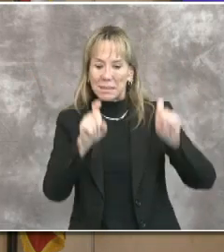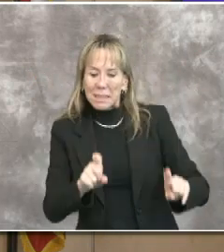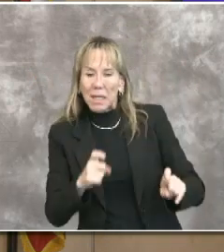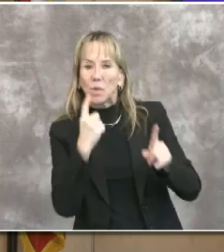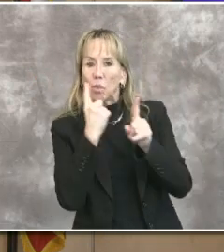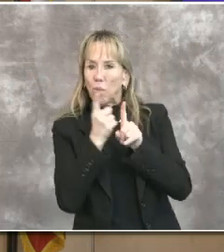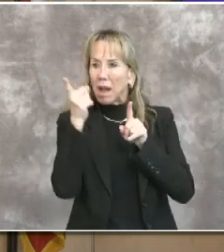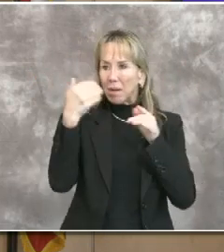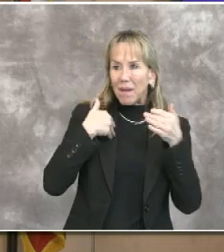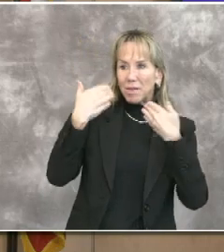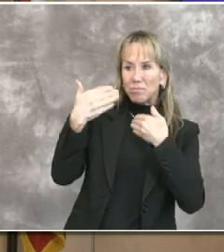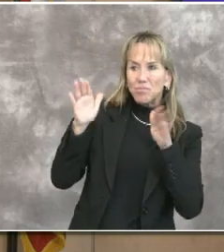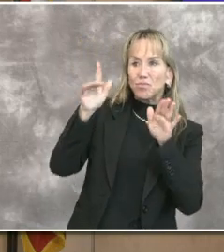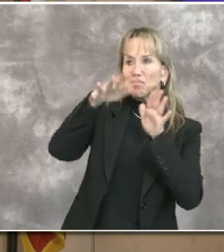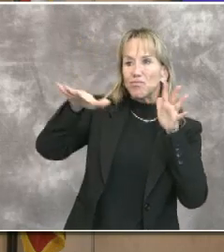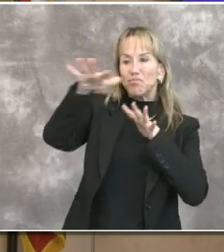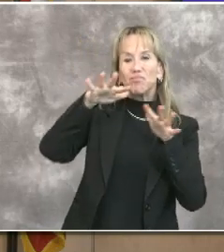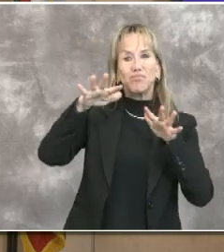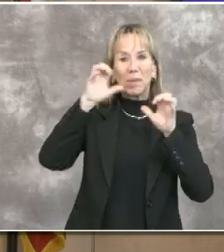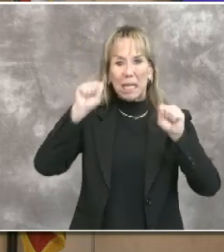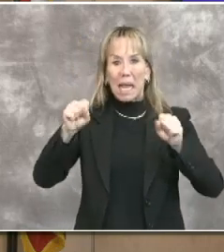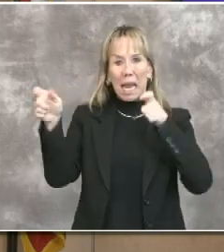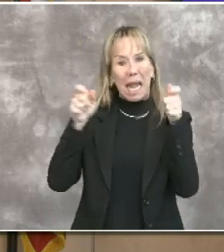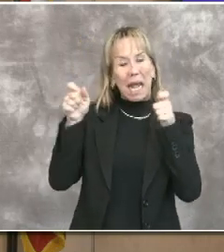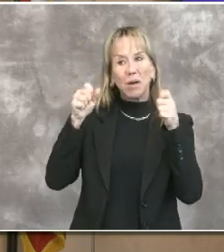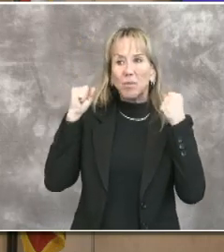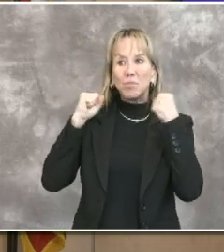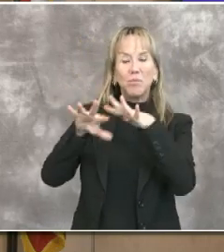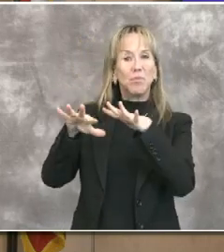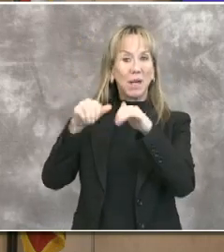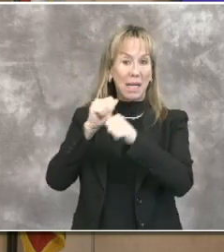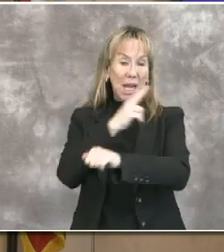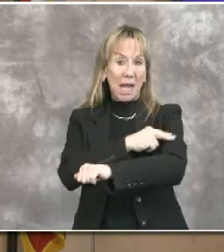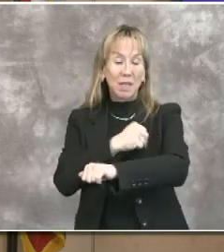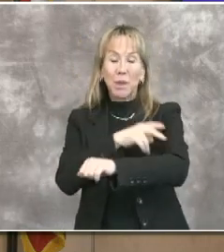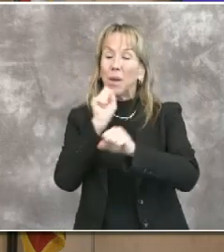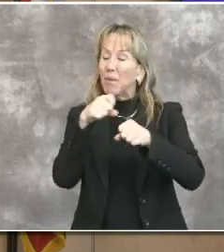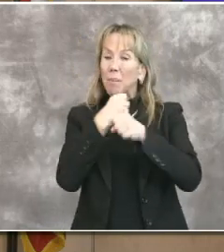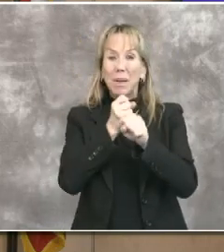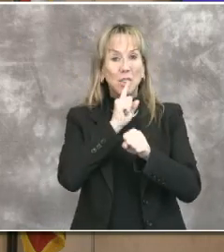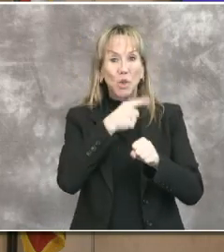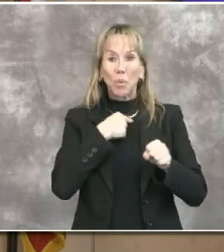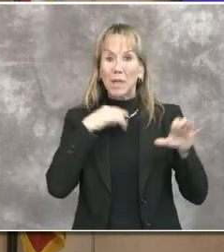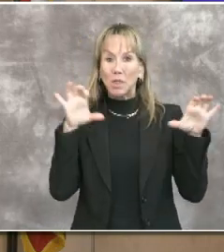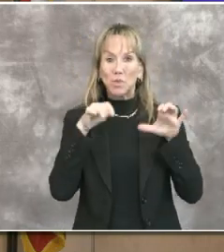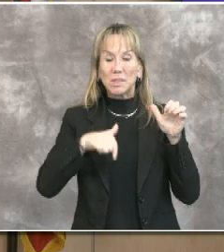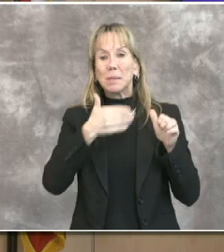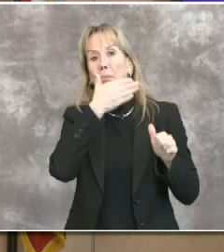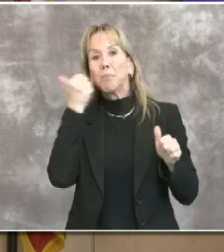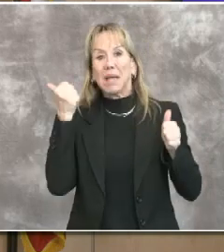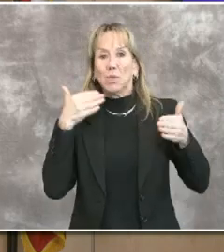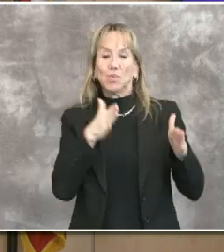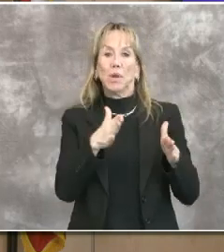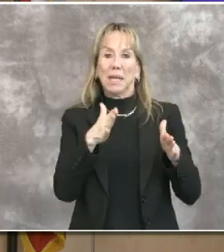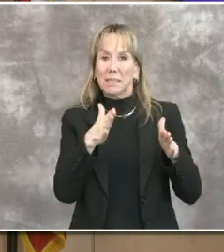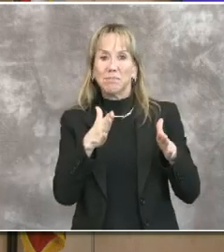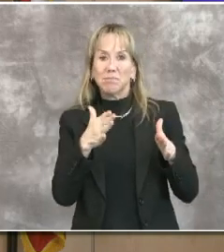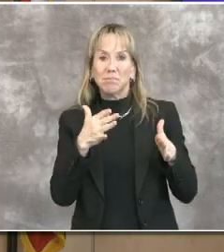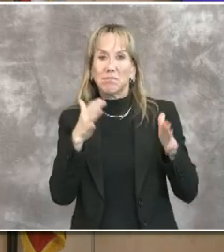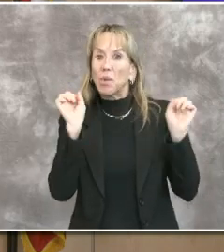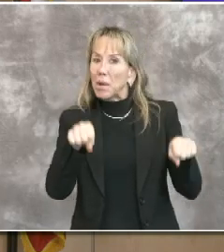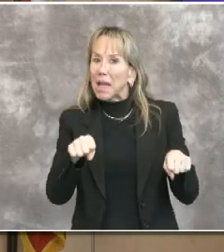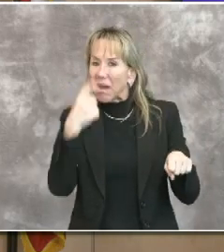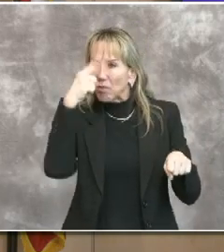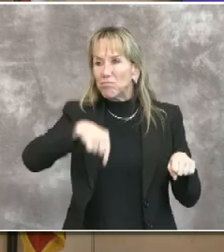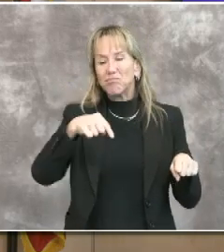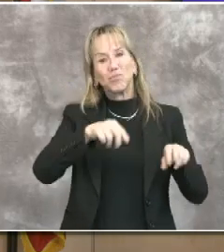to ease, we can do it in a responsible way, in a consistent way, in a way that's in the best interest of our region. So as we prepare